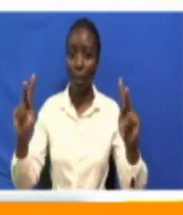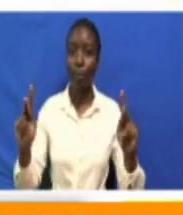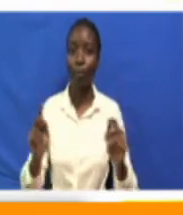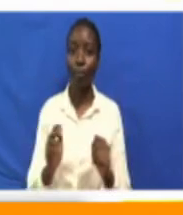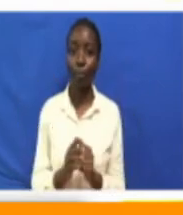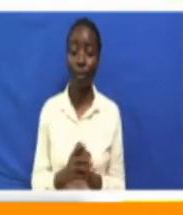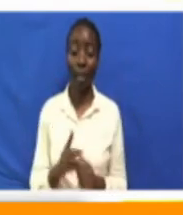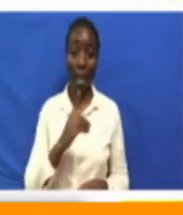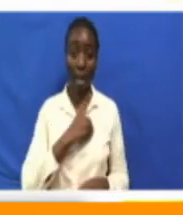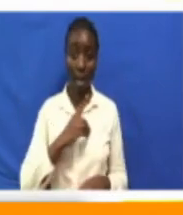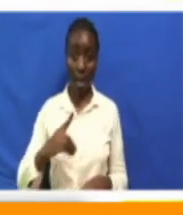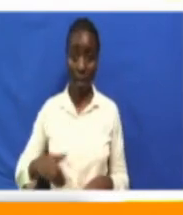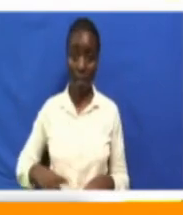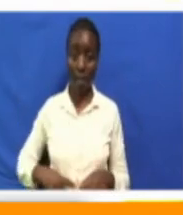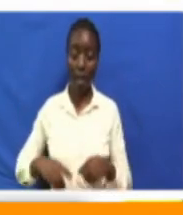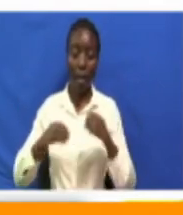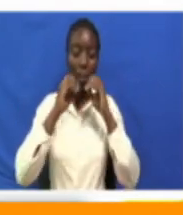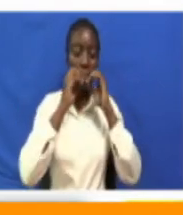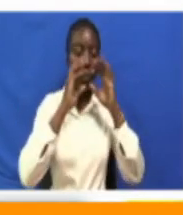foreign